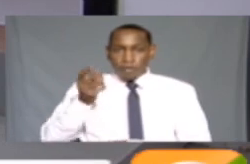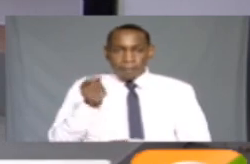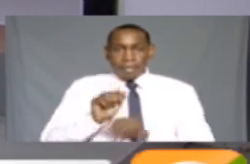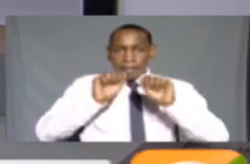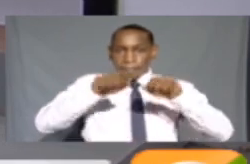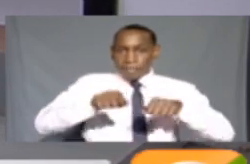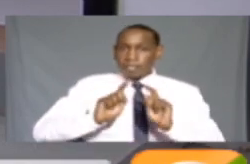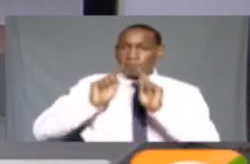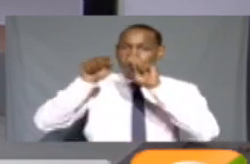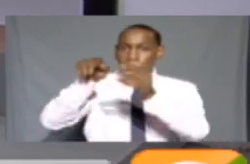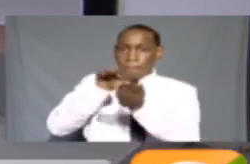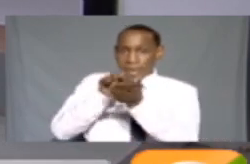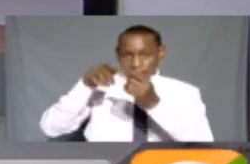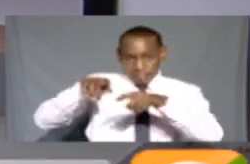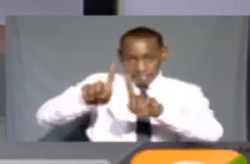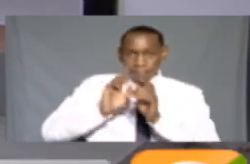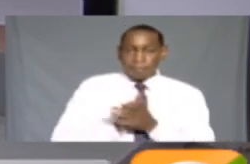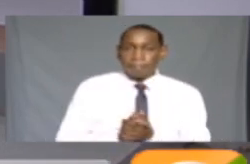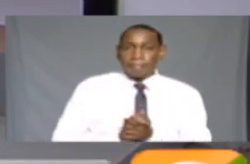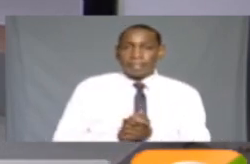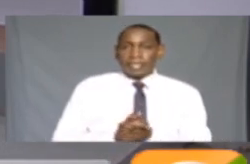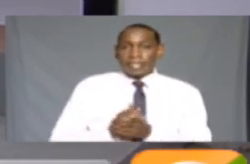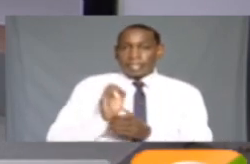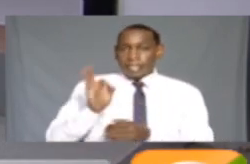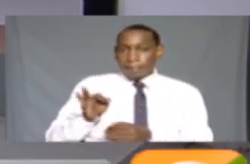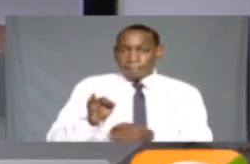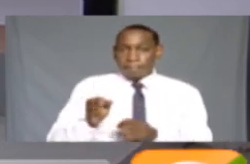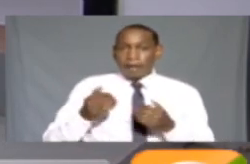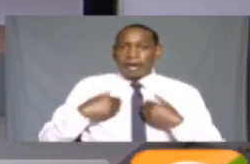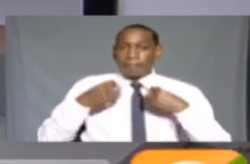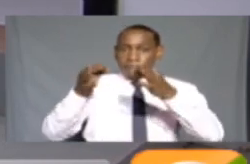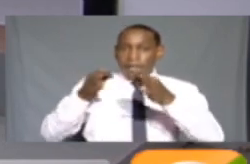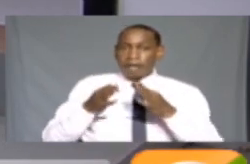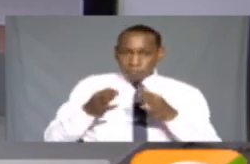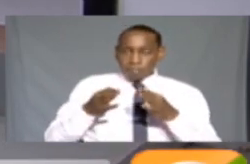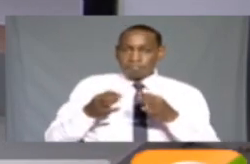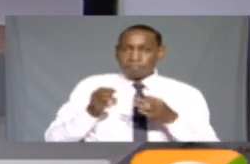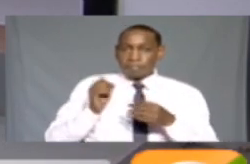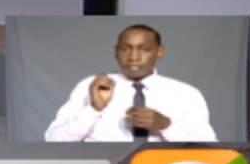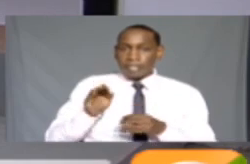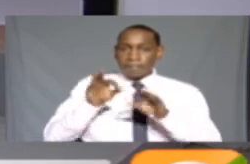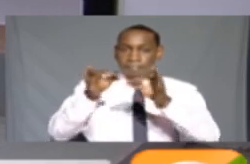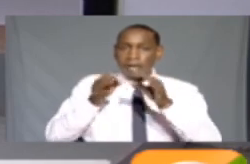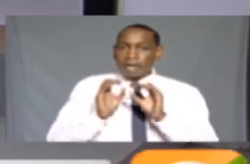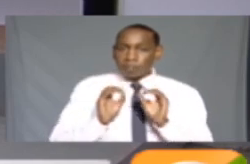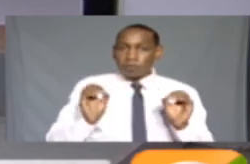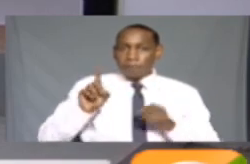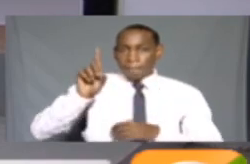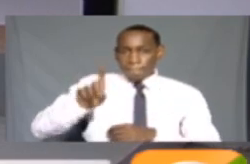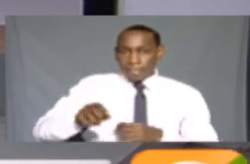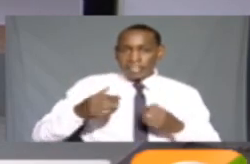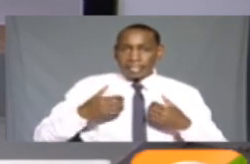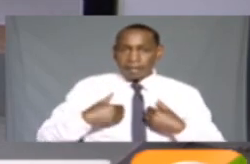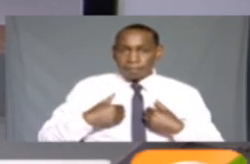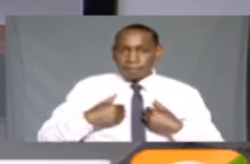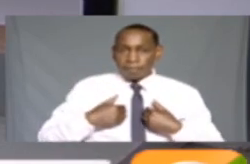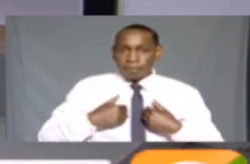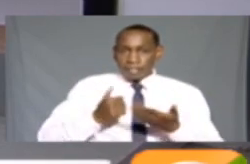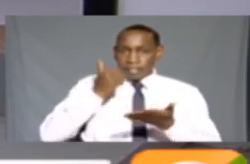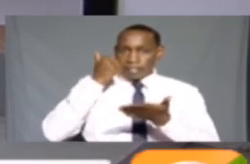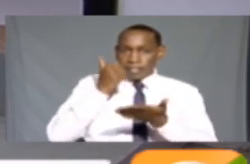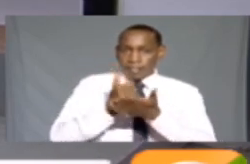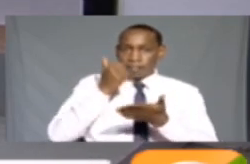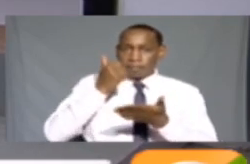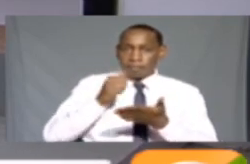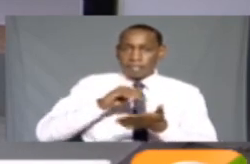go to your bank if you have an account. If you don't have an account, you must get an endorsement from the